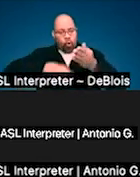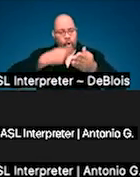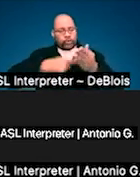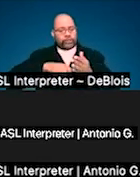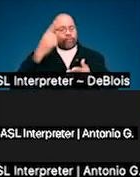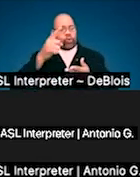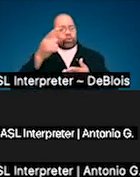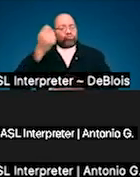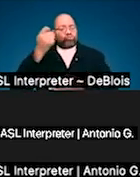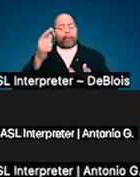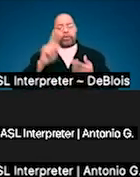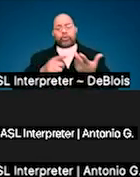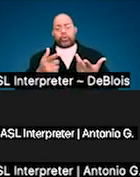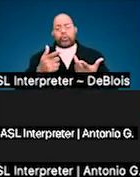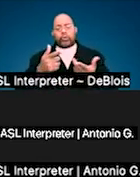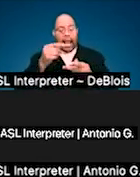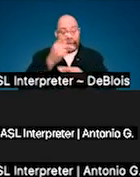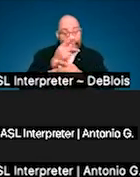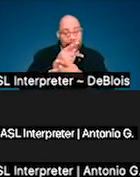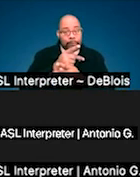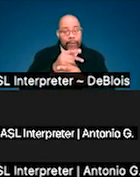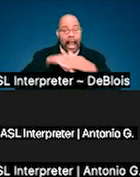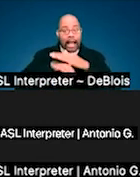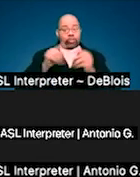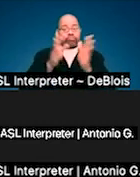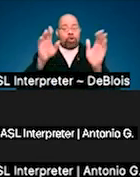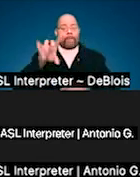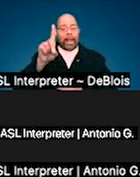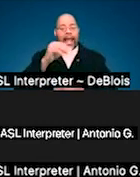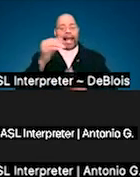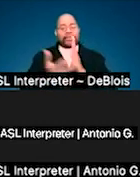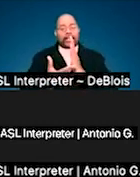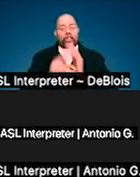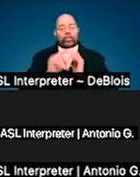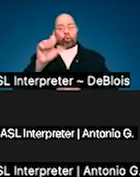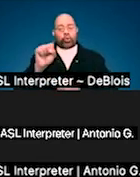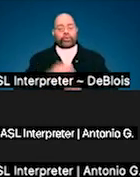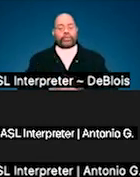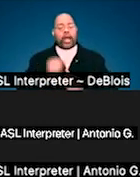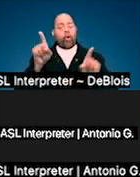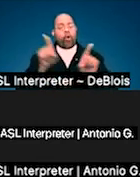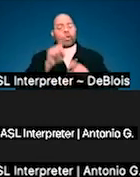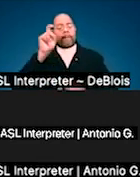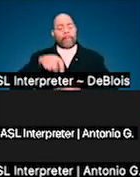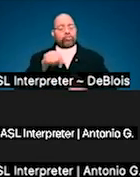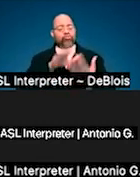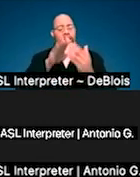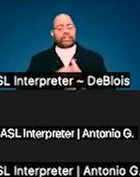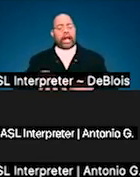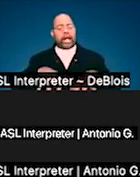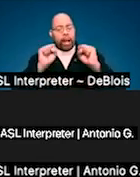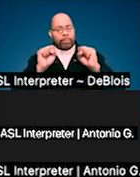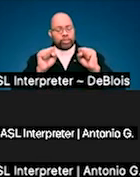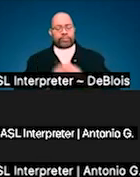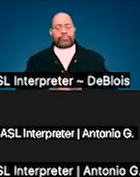of subscribing to and maintaining access to broadband and technology tools. And we must also address